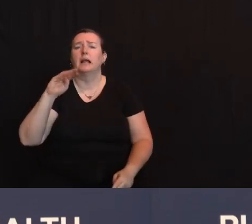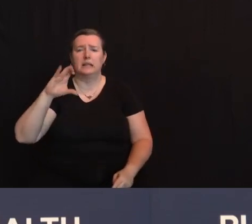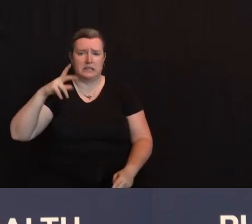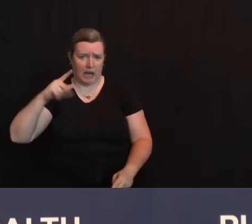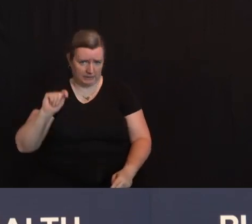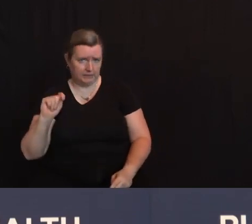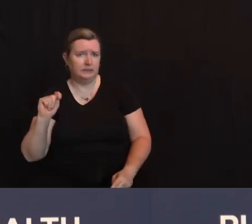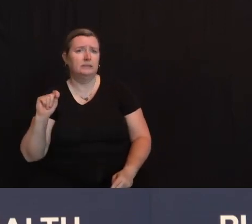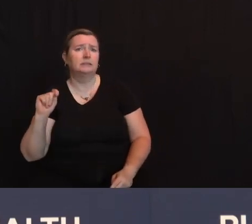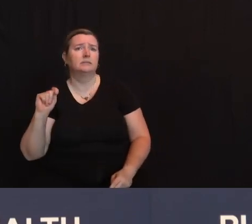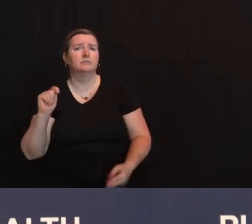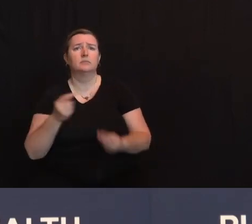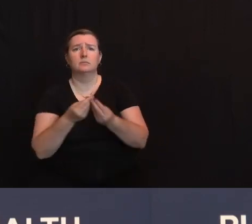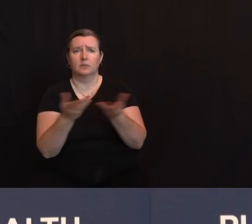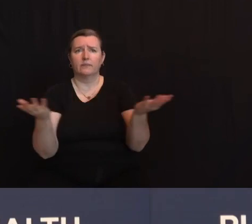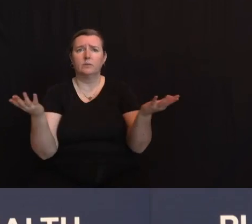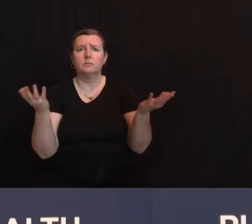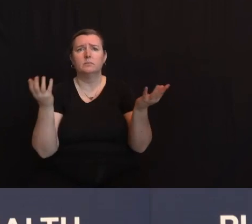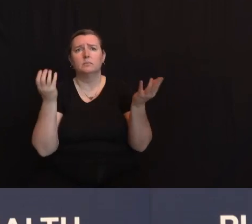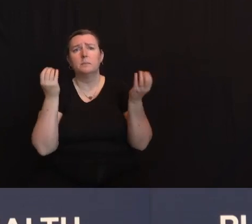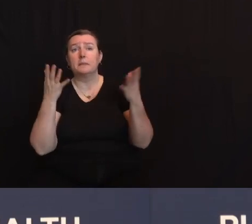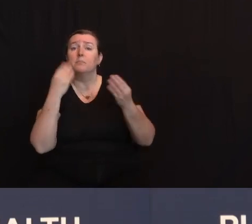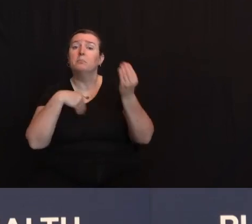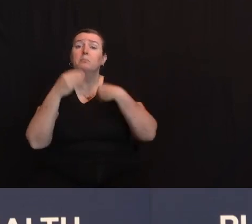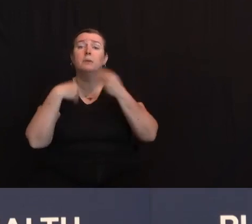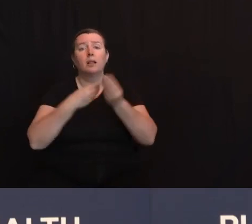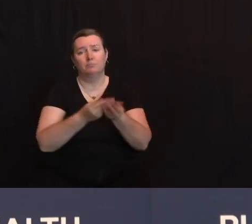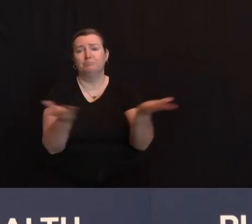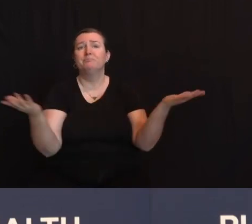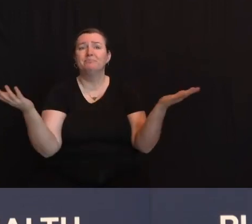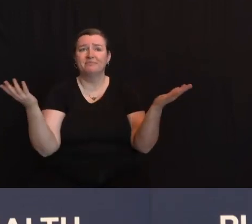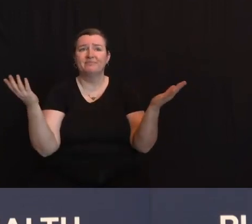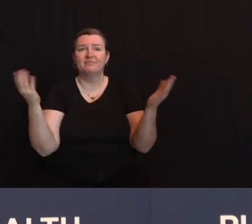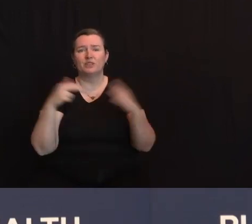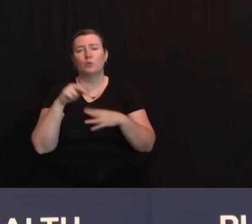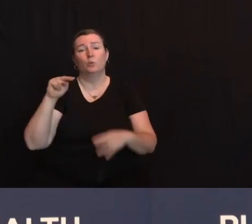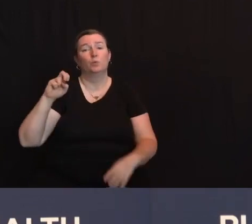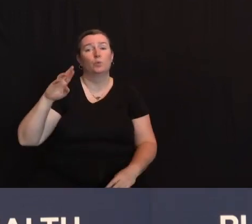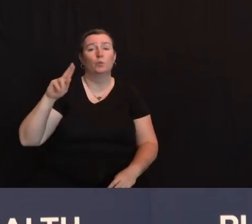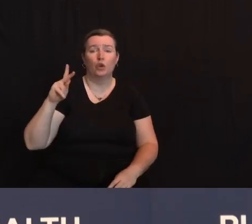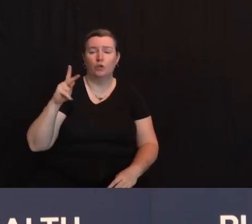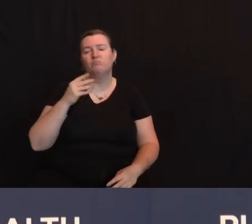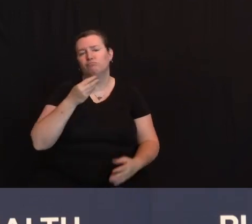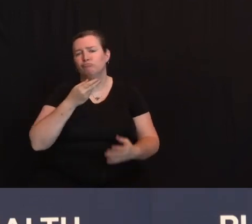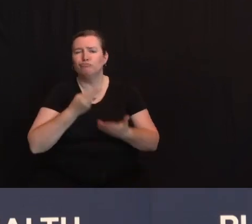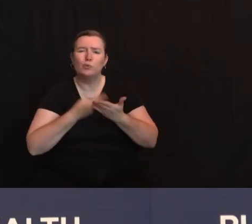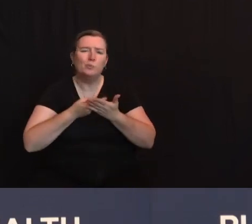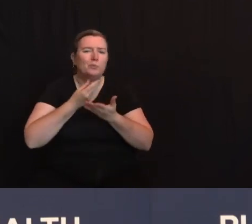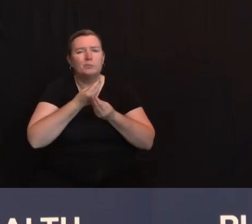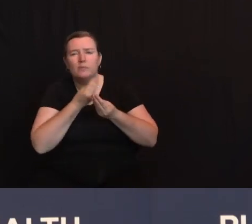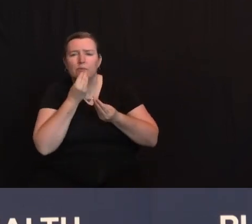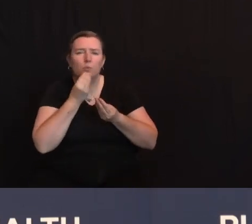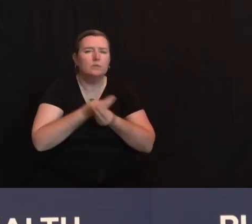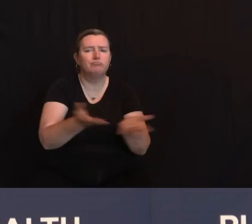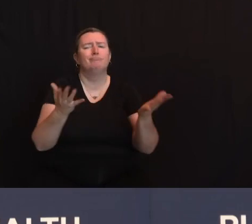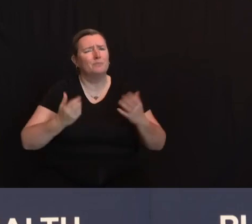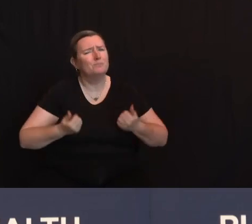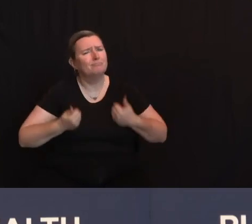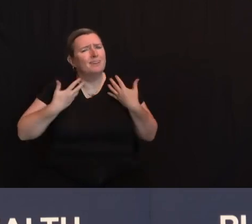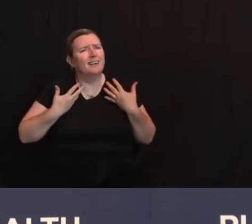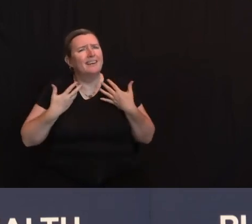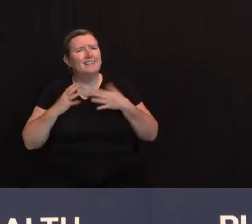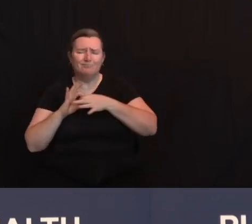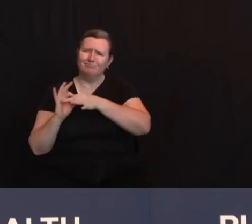the community up there off of Hawthorne Ave in Newark, and the sense of community that was felt there, the appreciation,